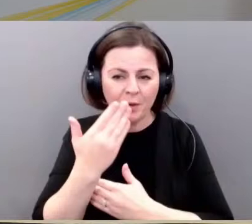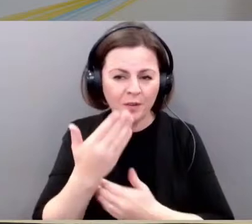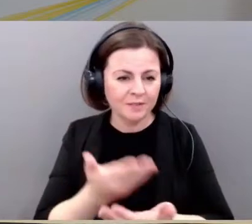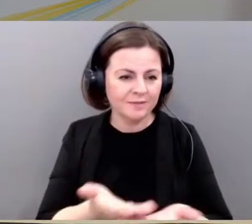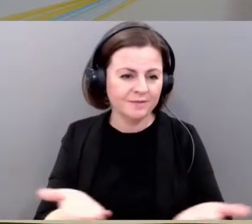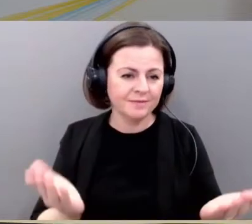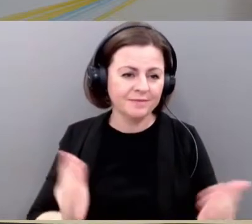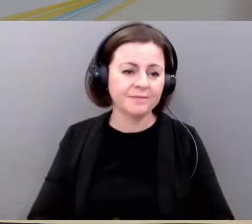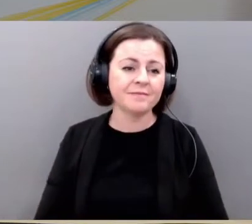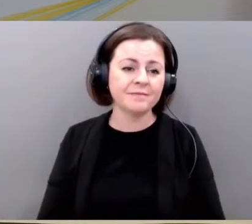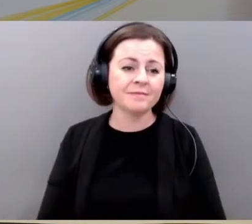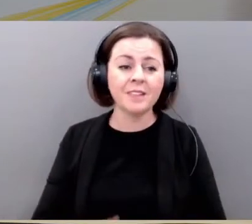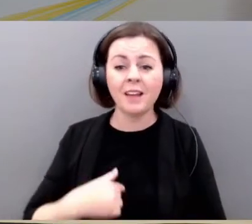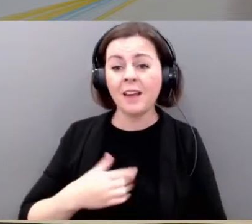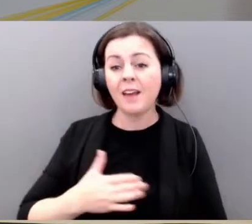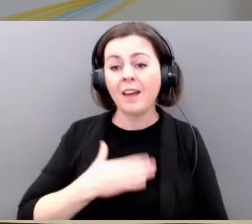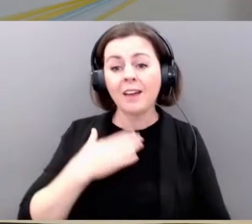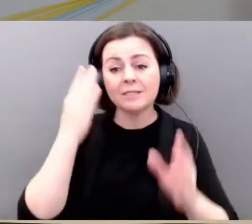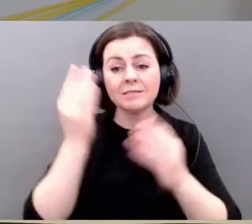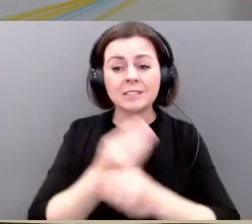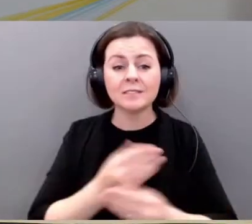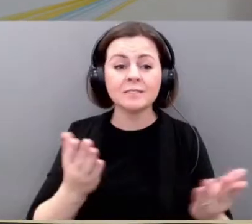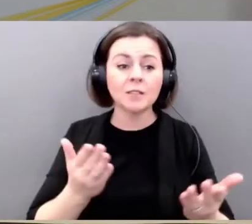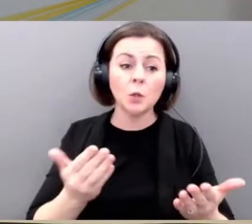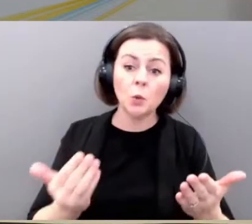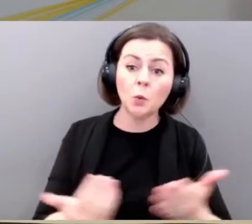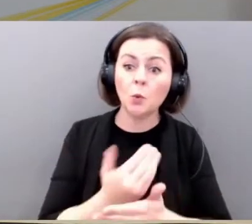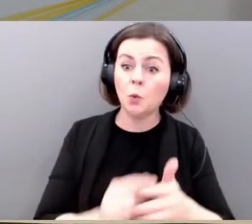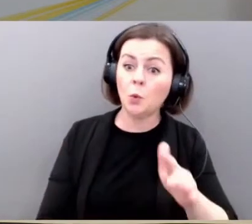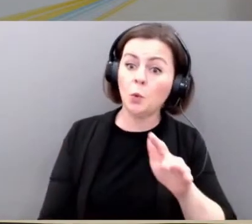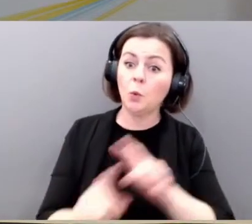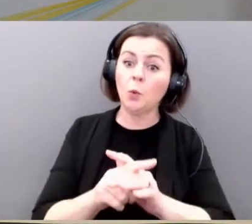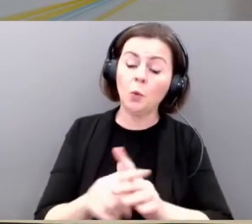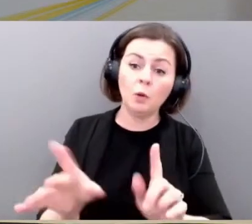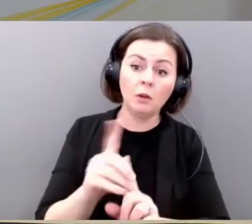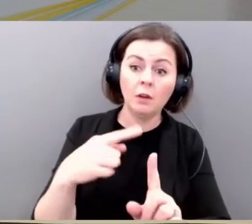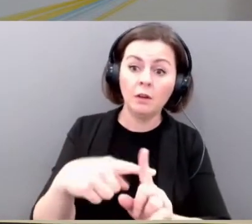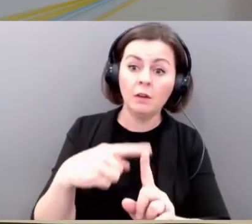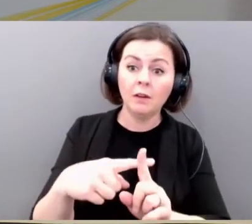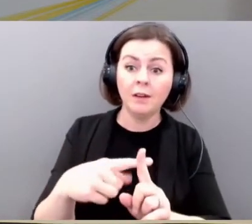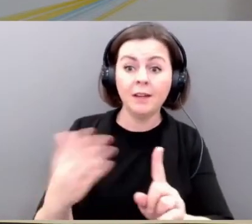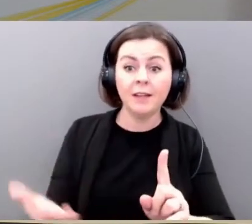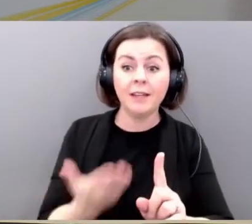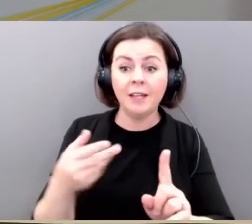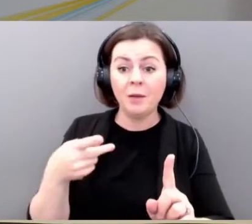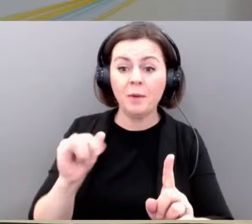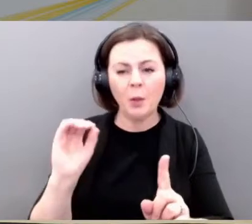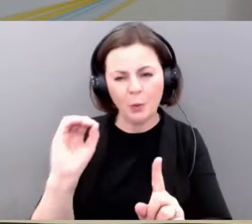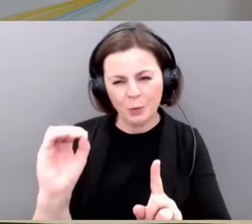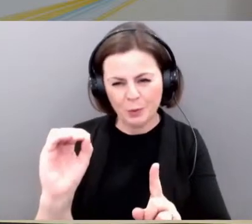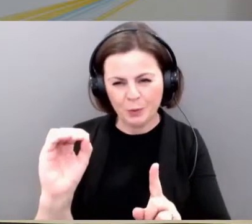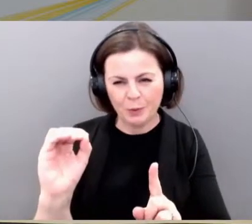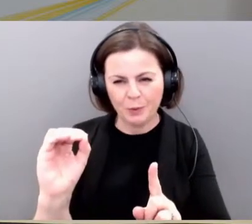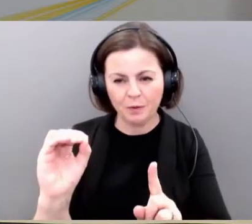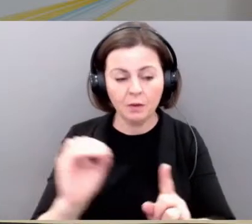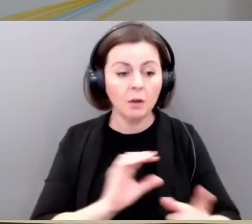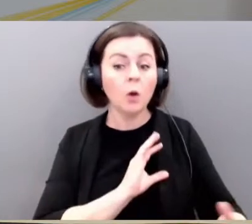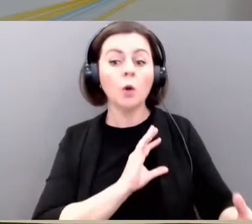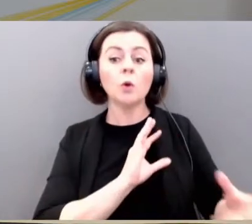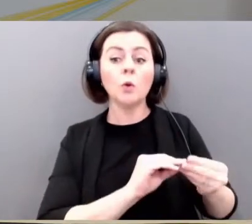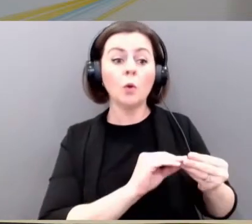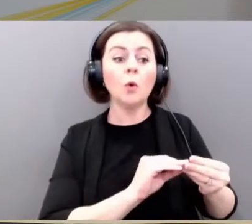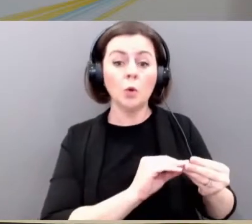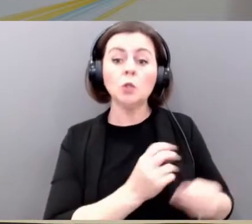I'm happy to report there are no new cases of COVID-19 in Prince Edward Island today. So in total, we have 12 active cases that